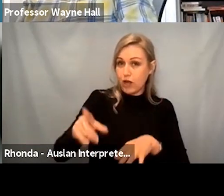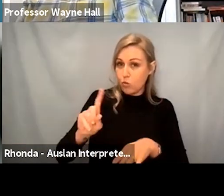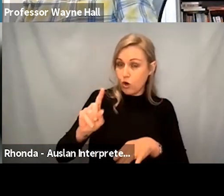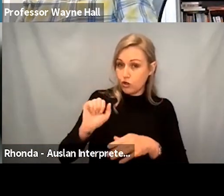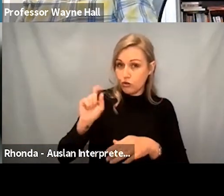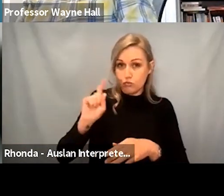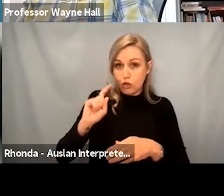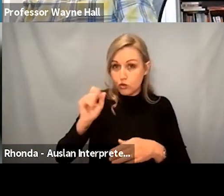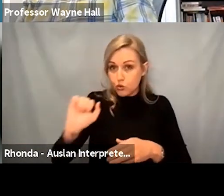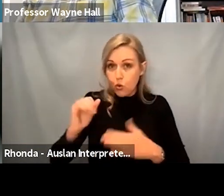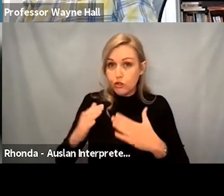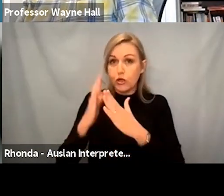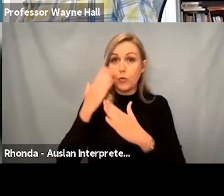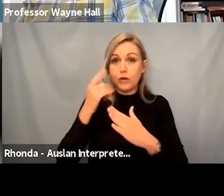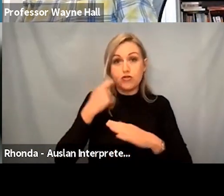evaluate it?